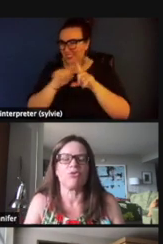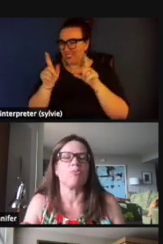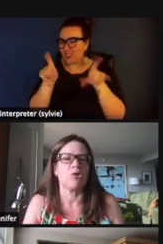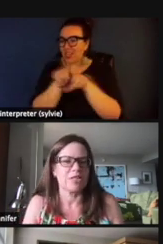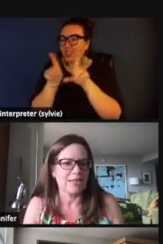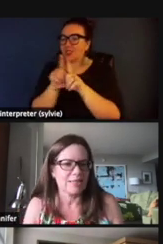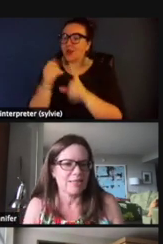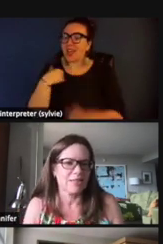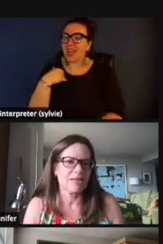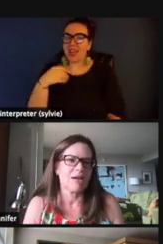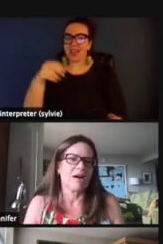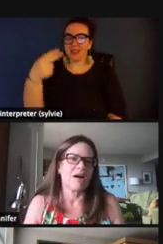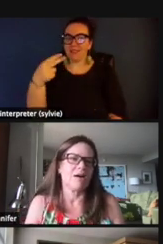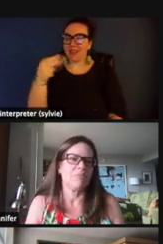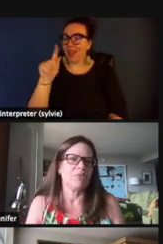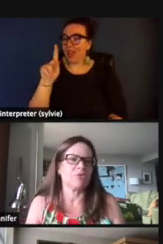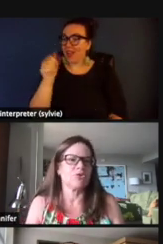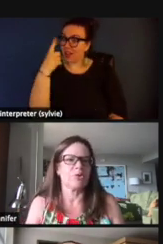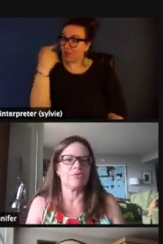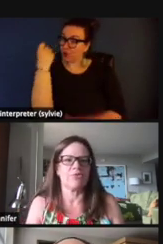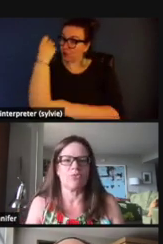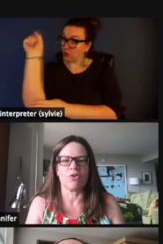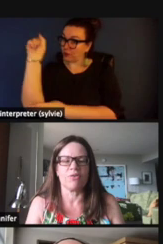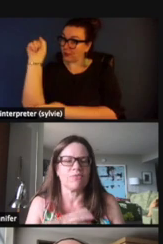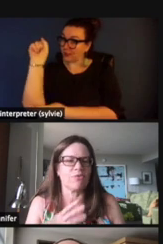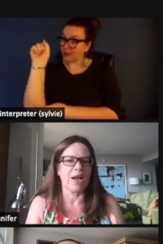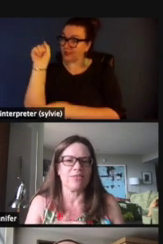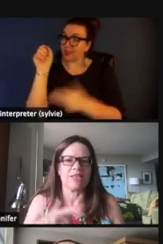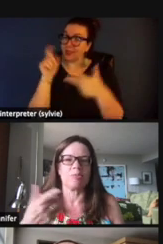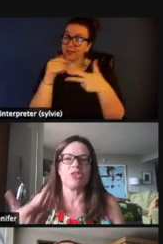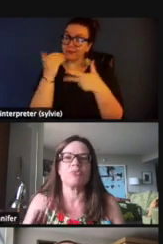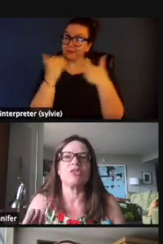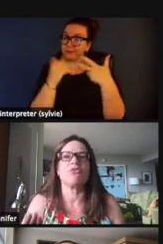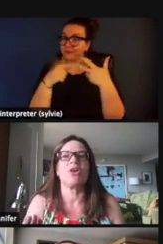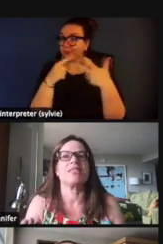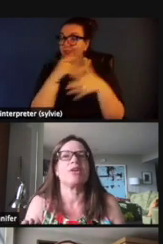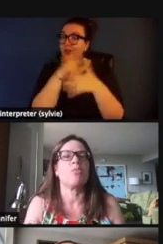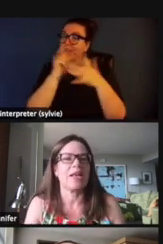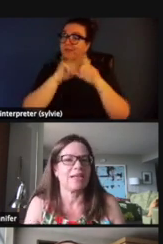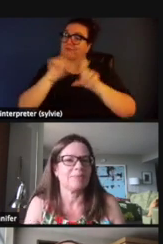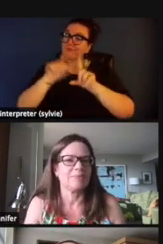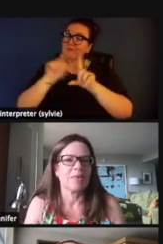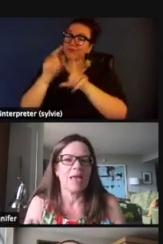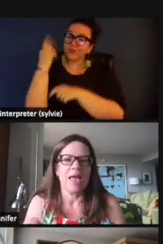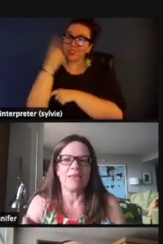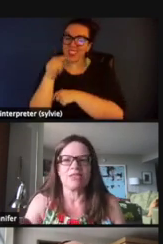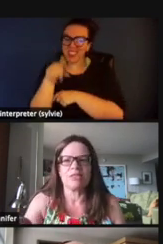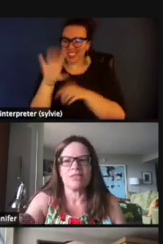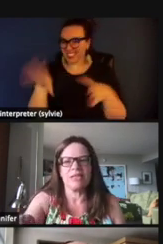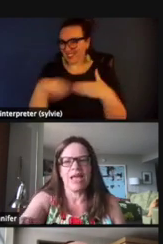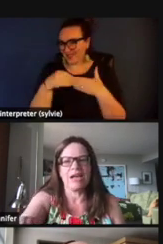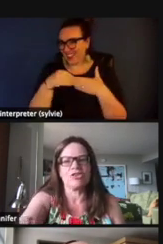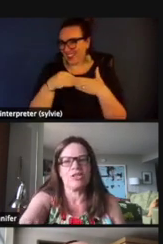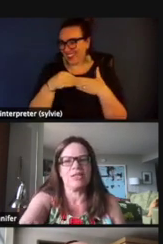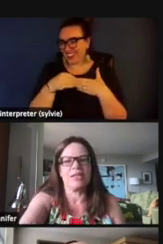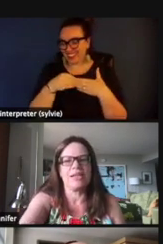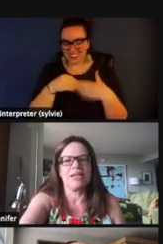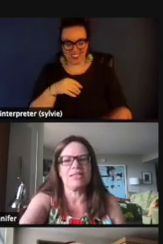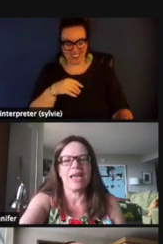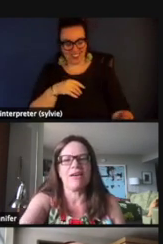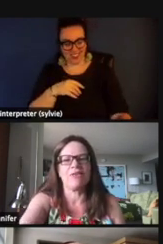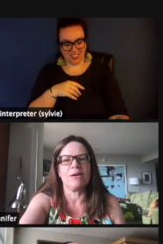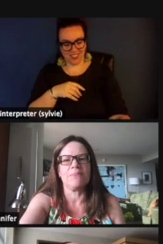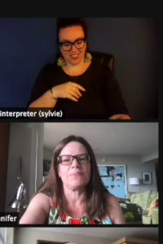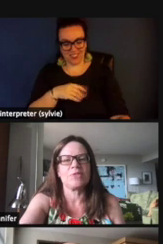they do it for protest. They'll do it for a variety of things, but this one is at a wedding, and it's actually, it